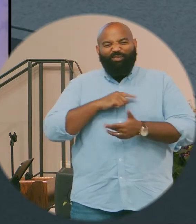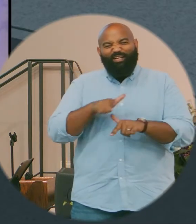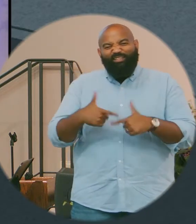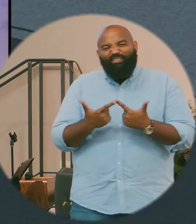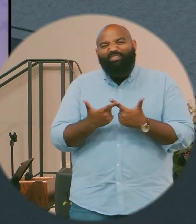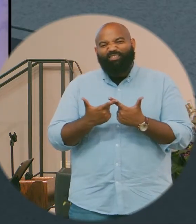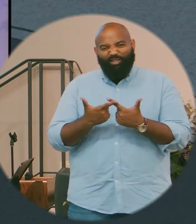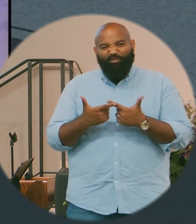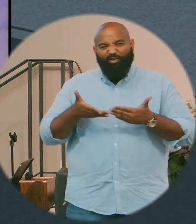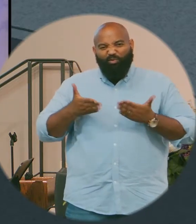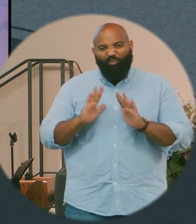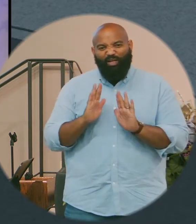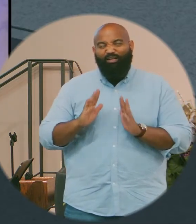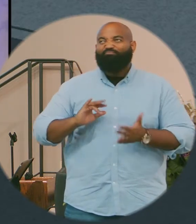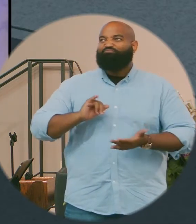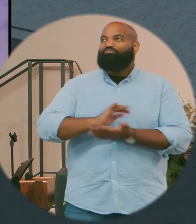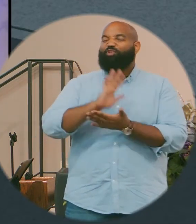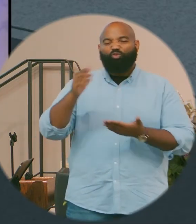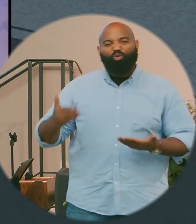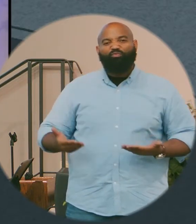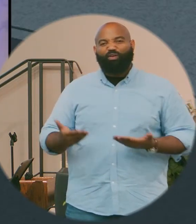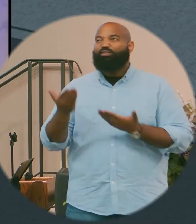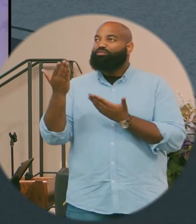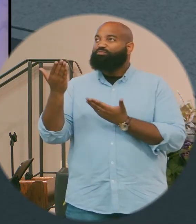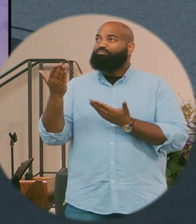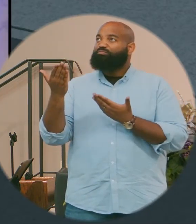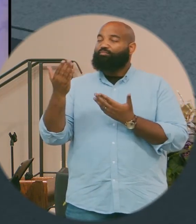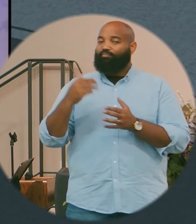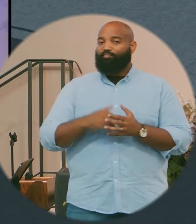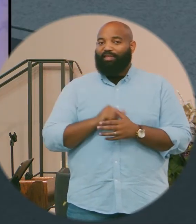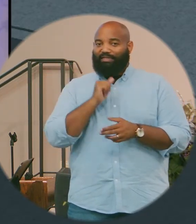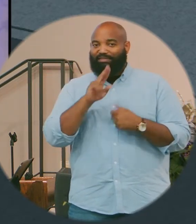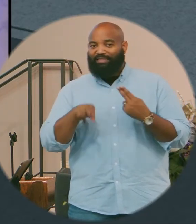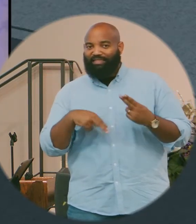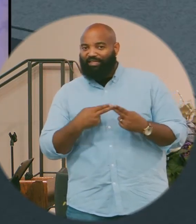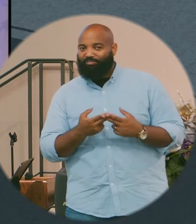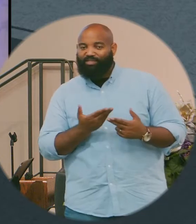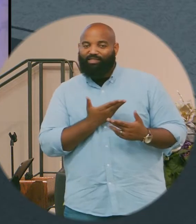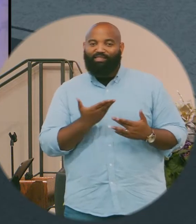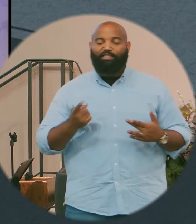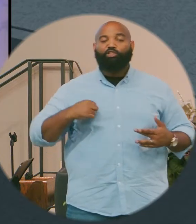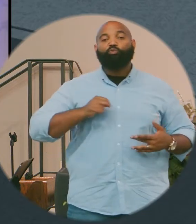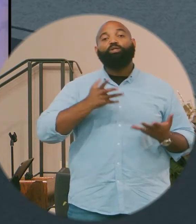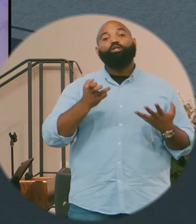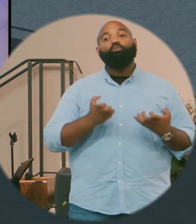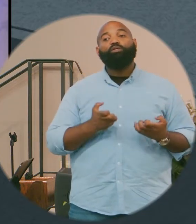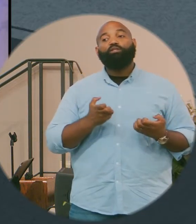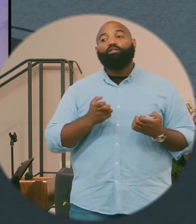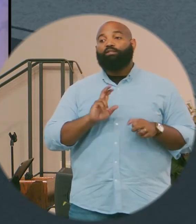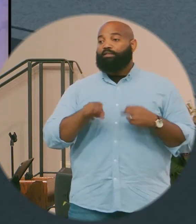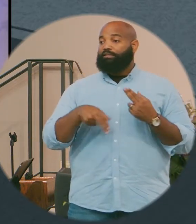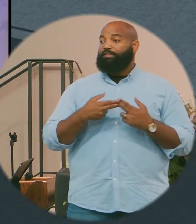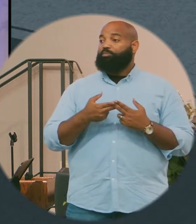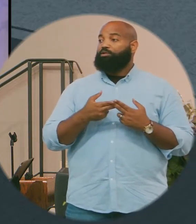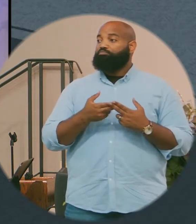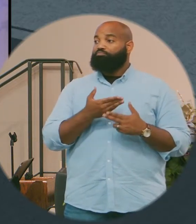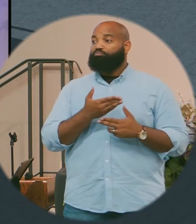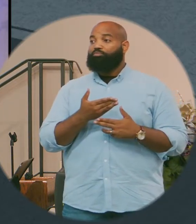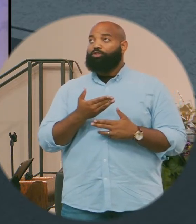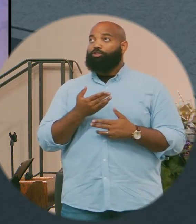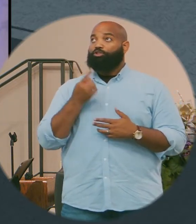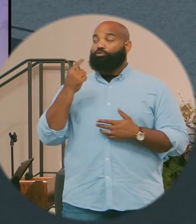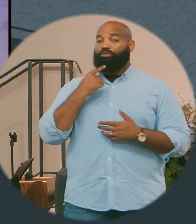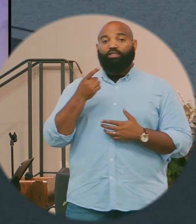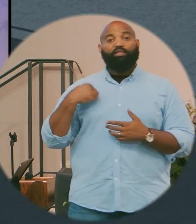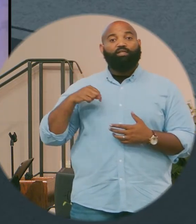ourselves, where we get to a point that is no longer about what we want or what the world says we should have, but what you want